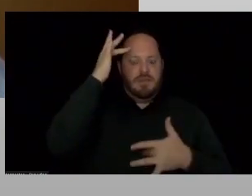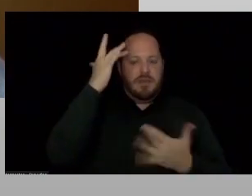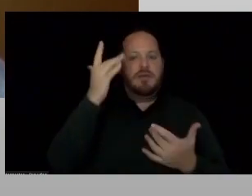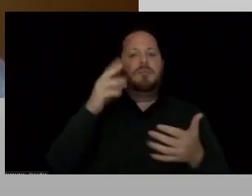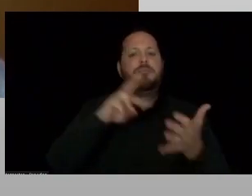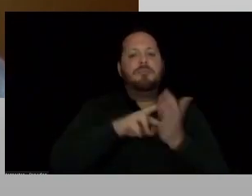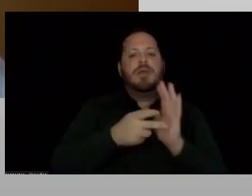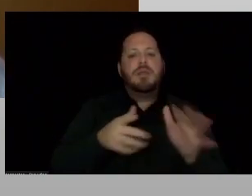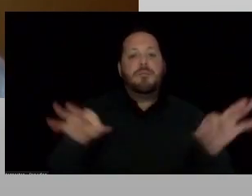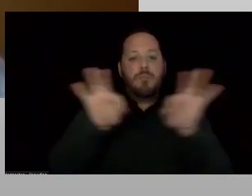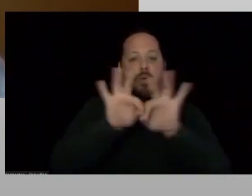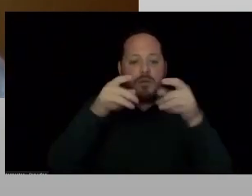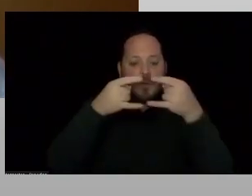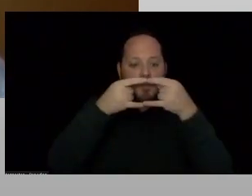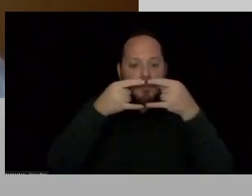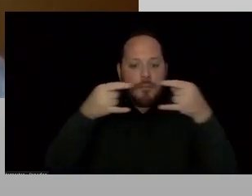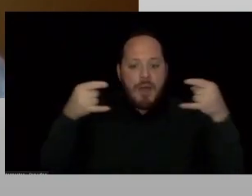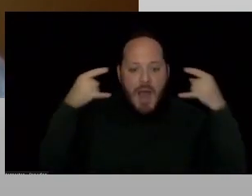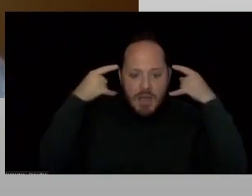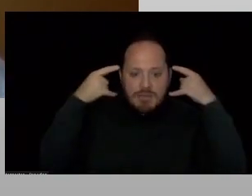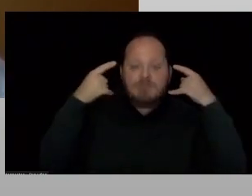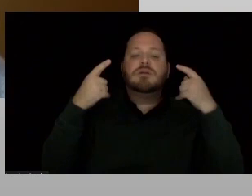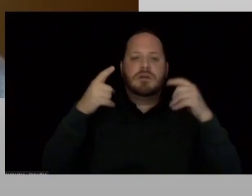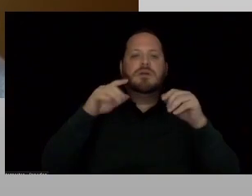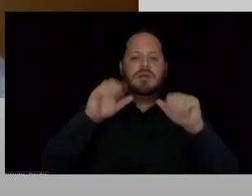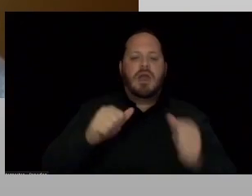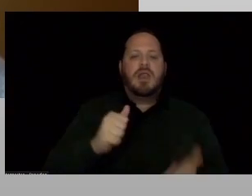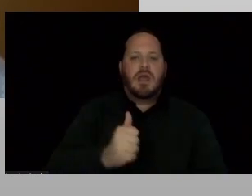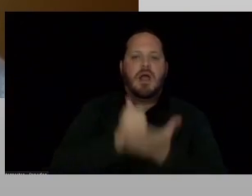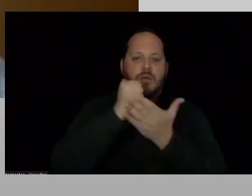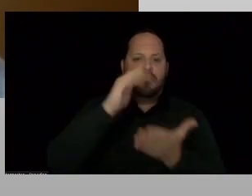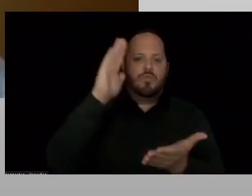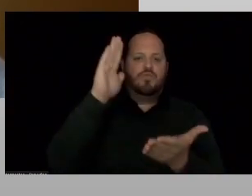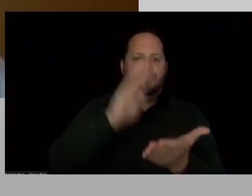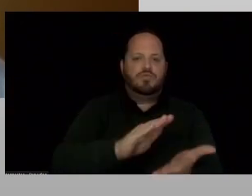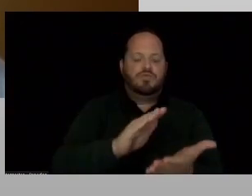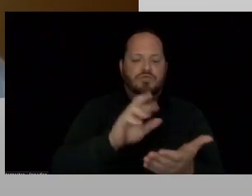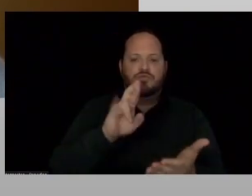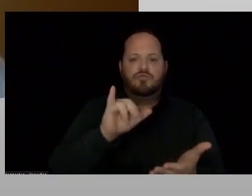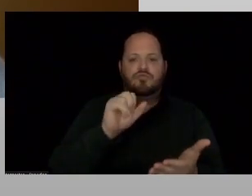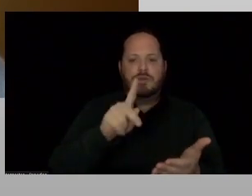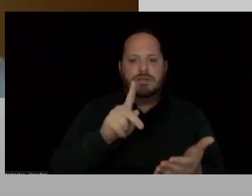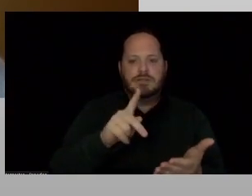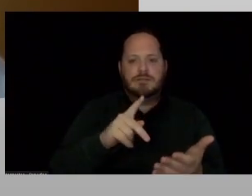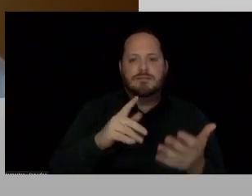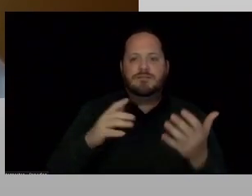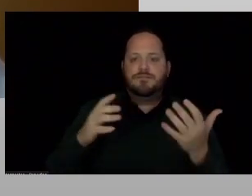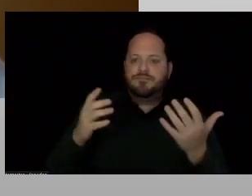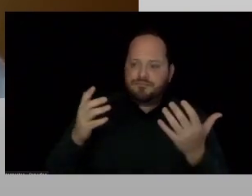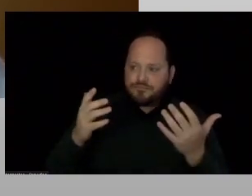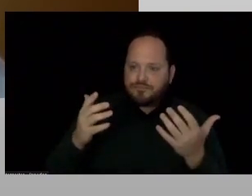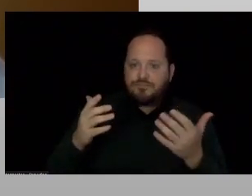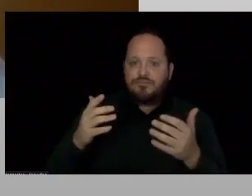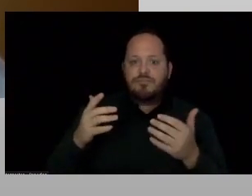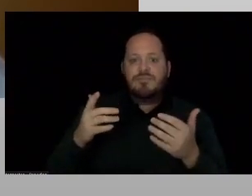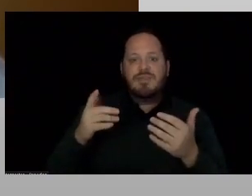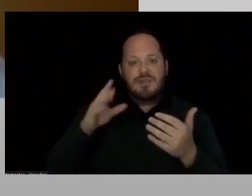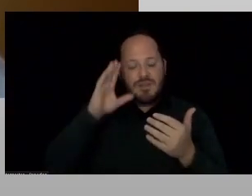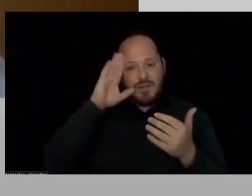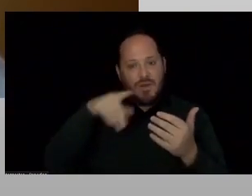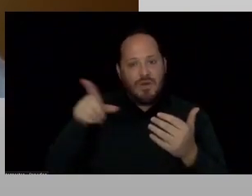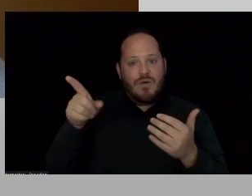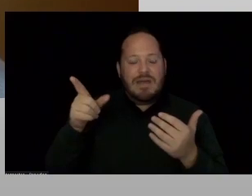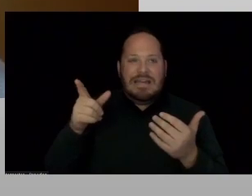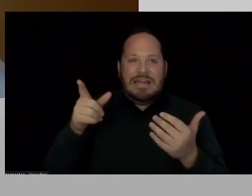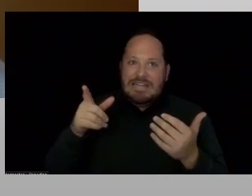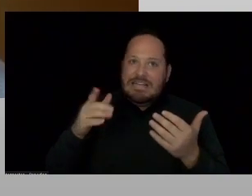transmission among the general public of the virus. We cannot do this at the expense of taking masks